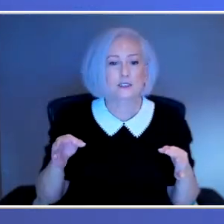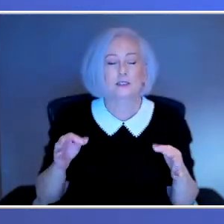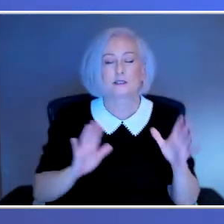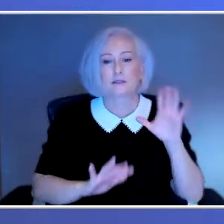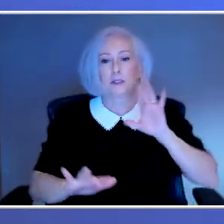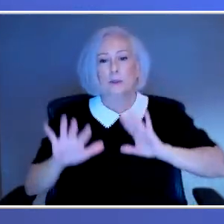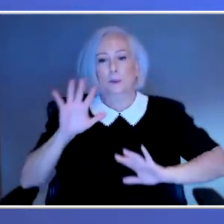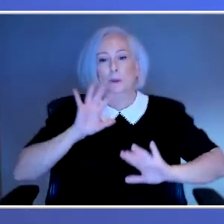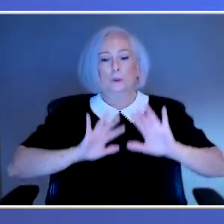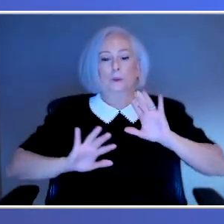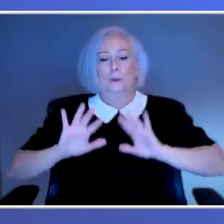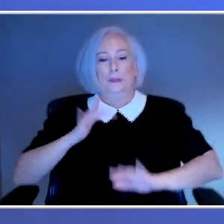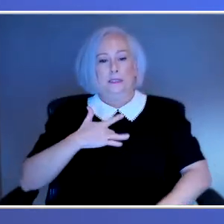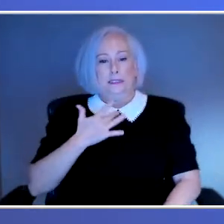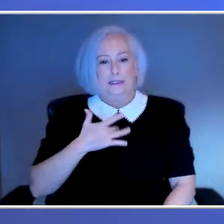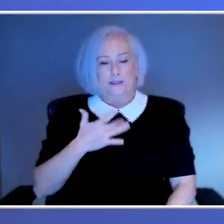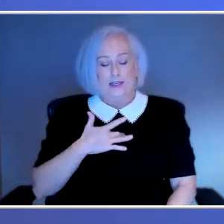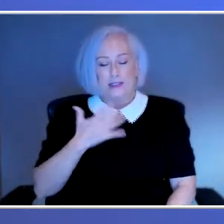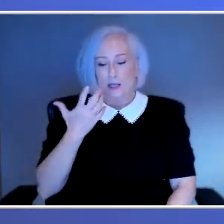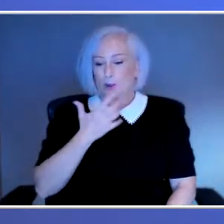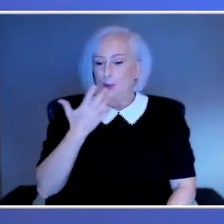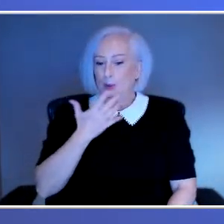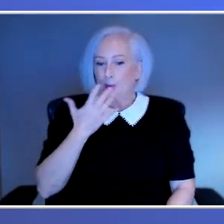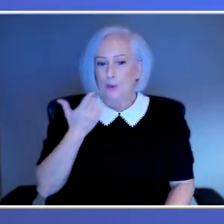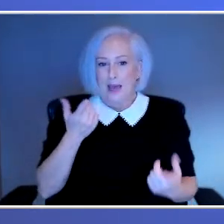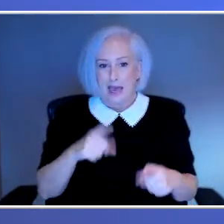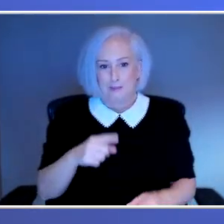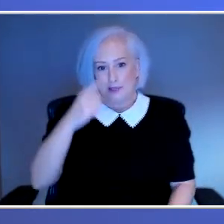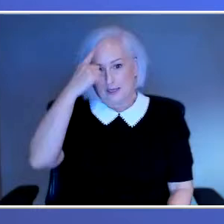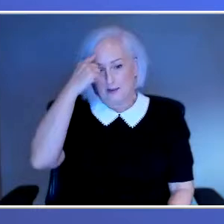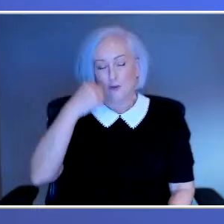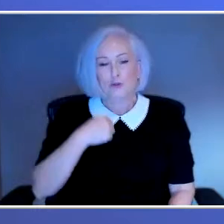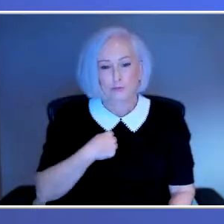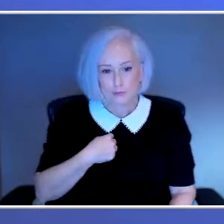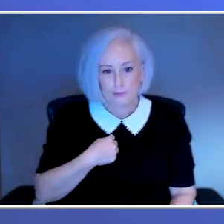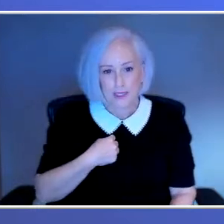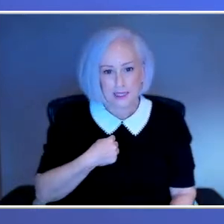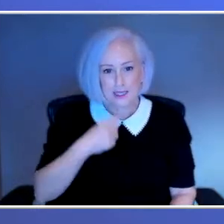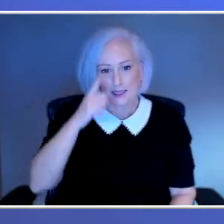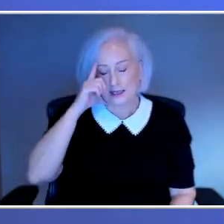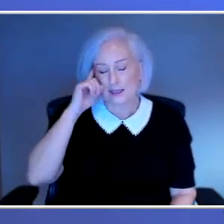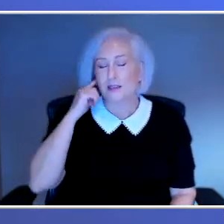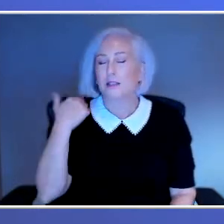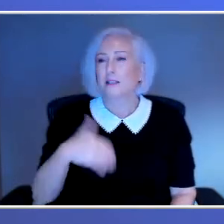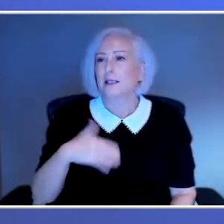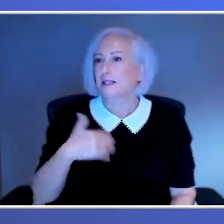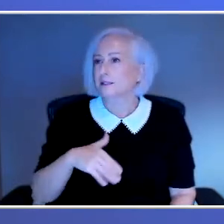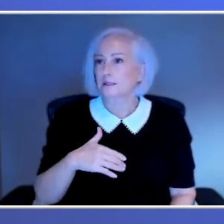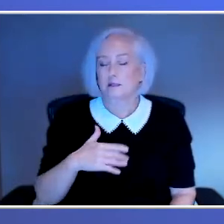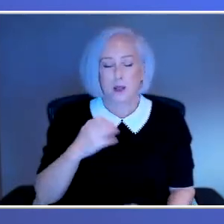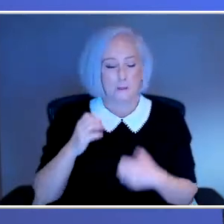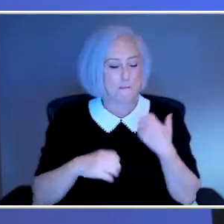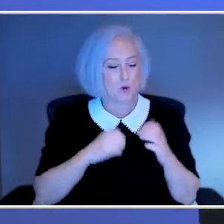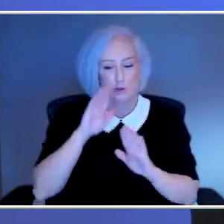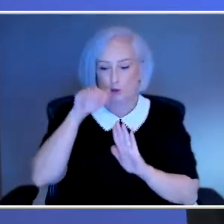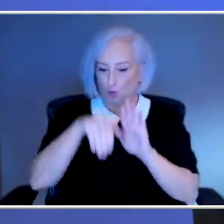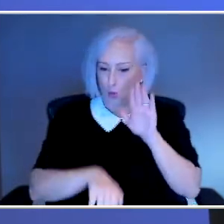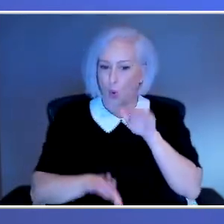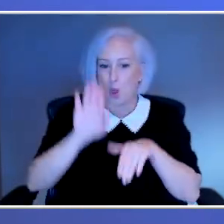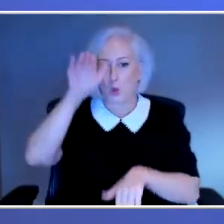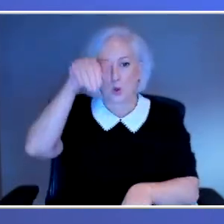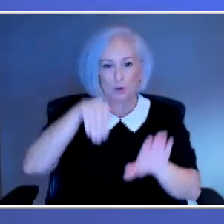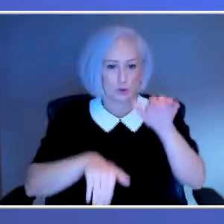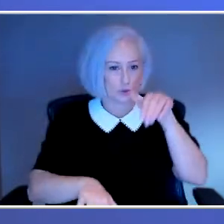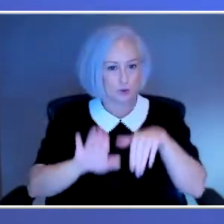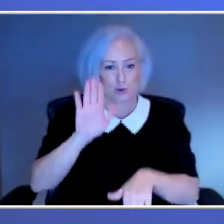is happening to me. I'm going through all this." I mean, you're going through a roller coaster. That's as close as I can explain